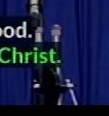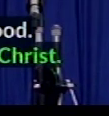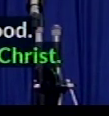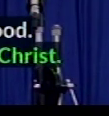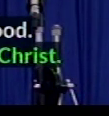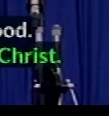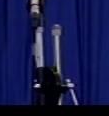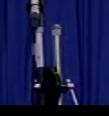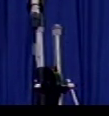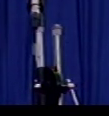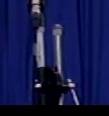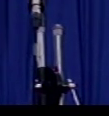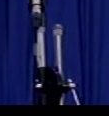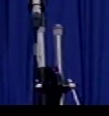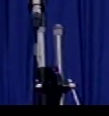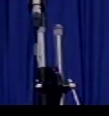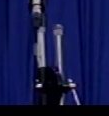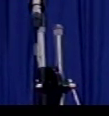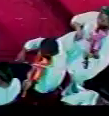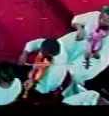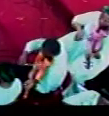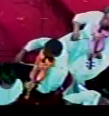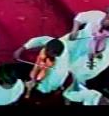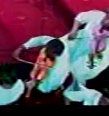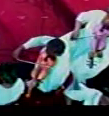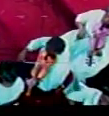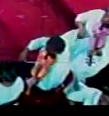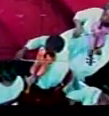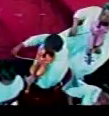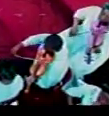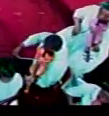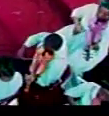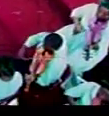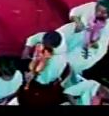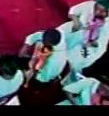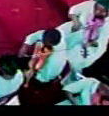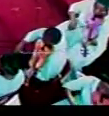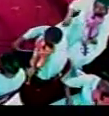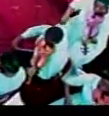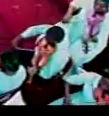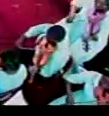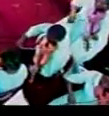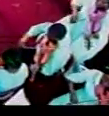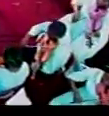Lord I have Victory Hallelujah